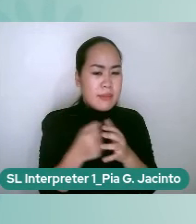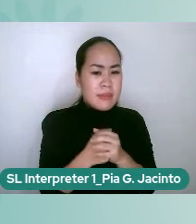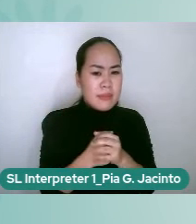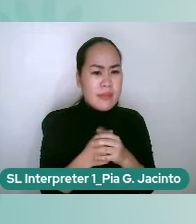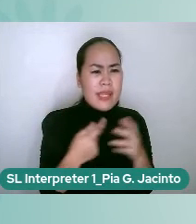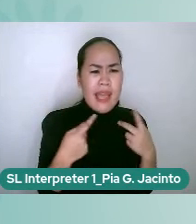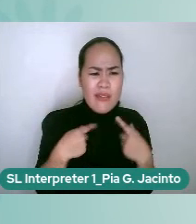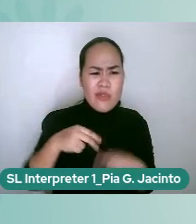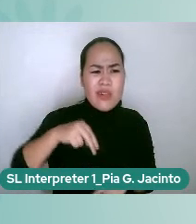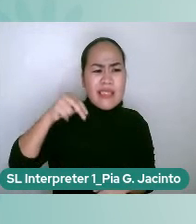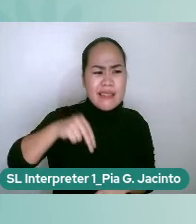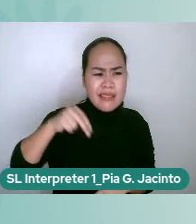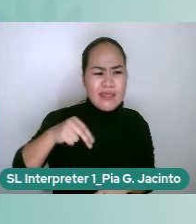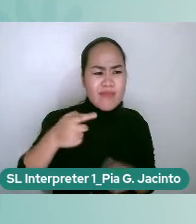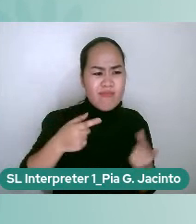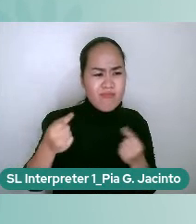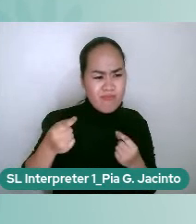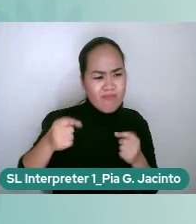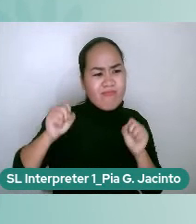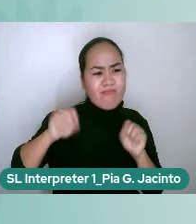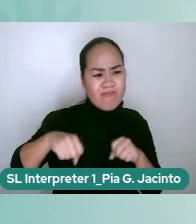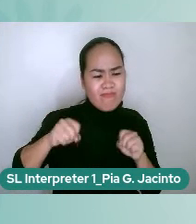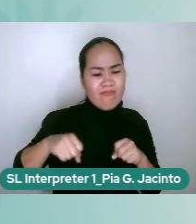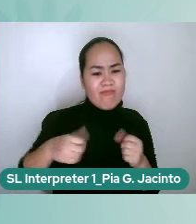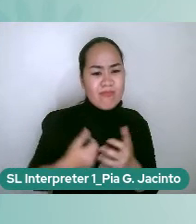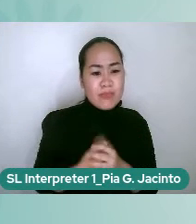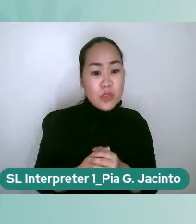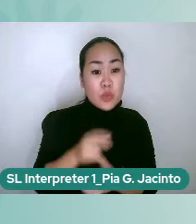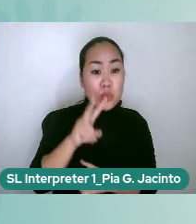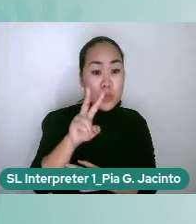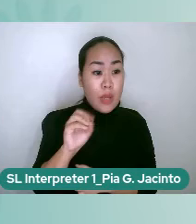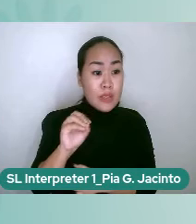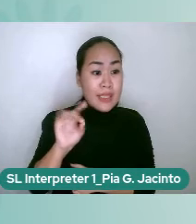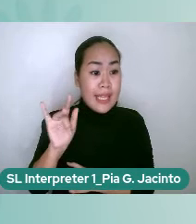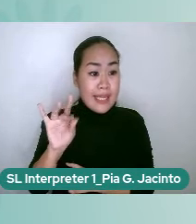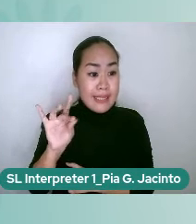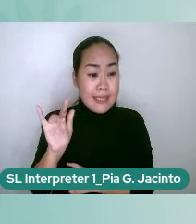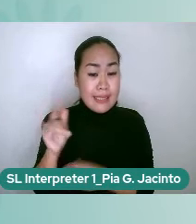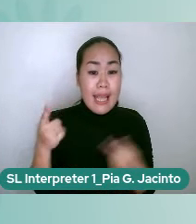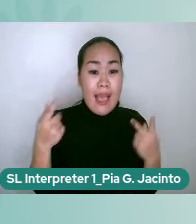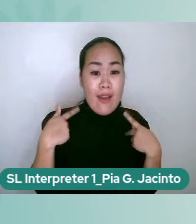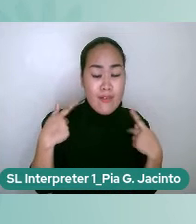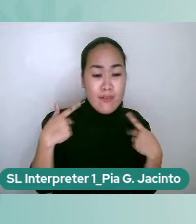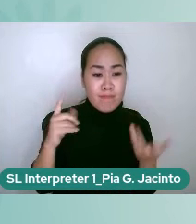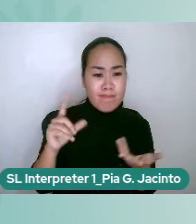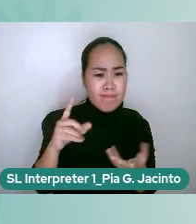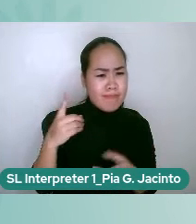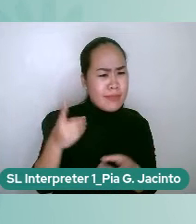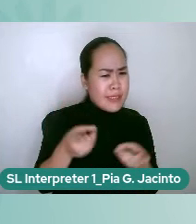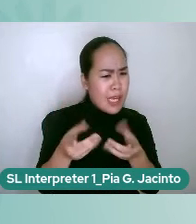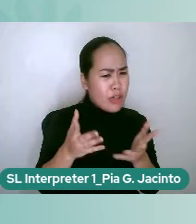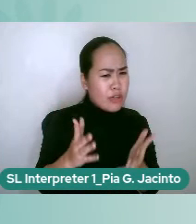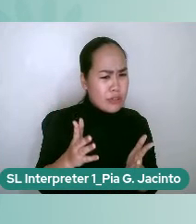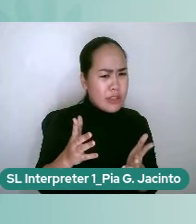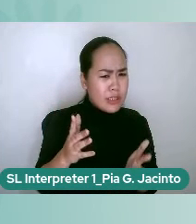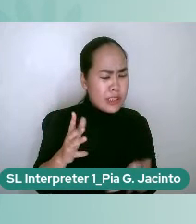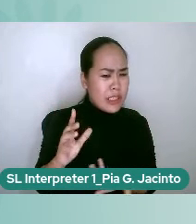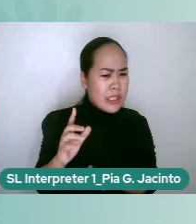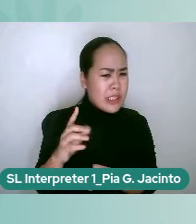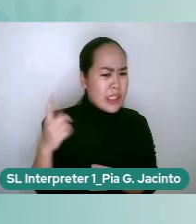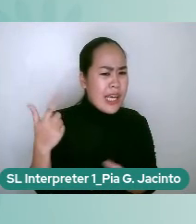something about this. In 2018, the Director General of the World Health Organization made a very profound comment and